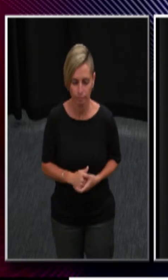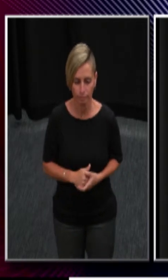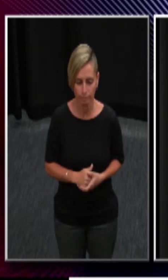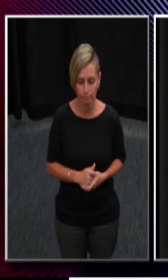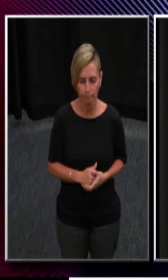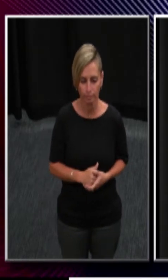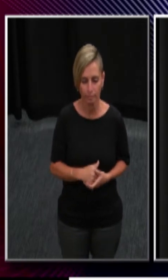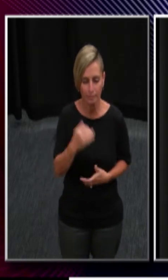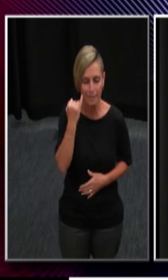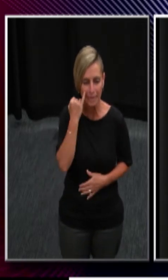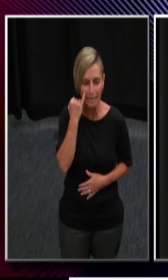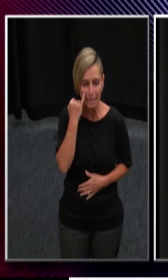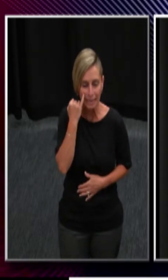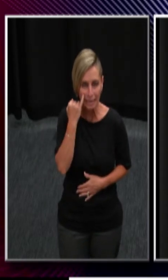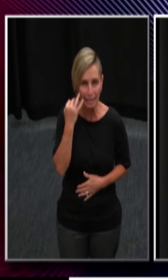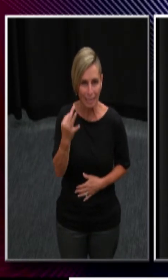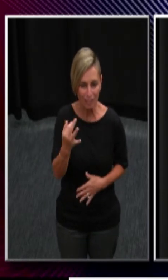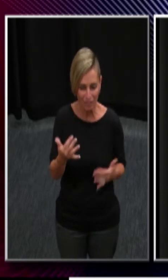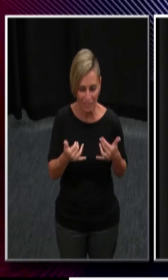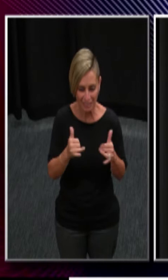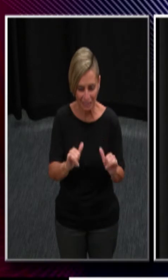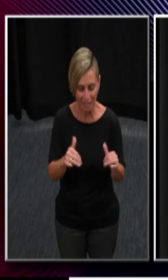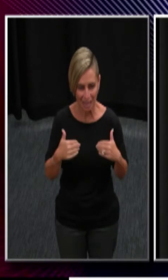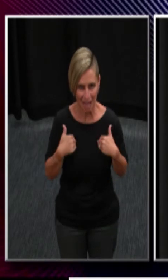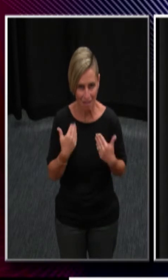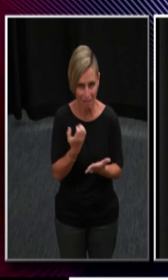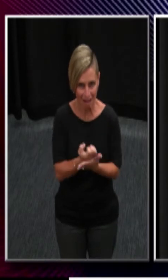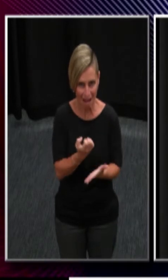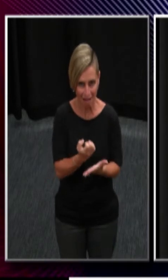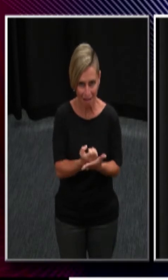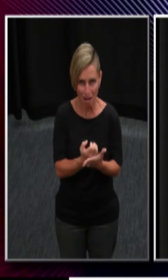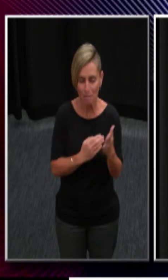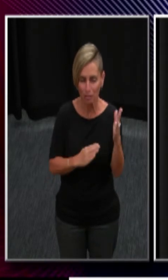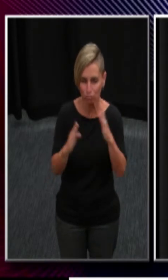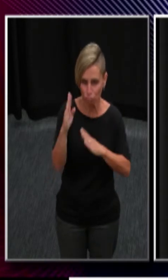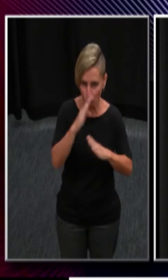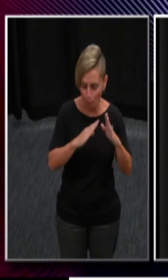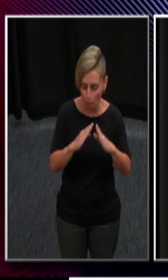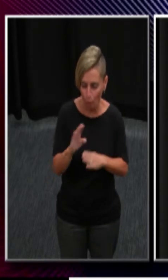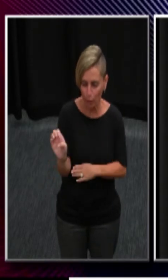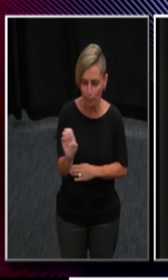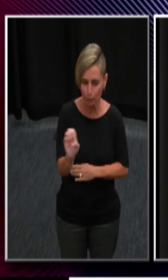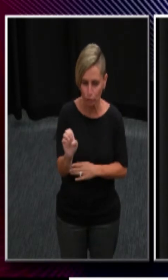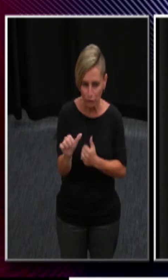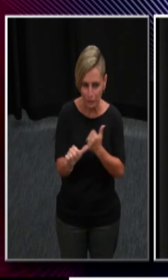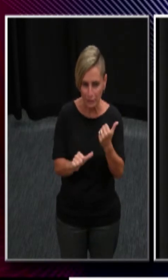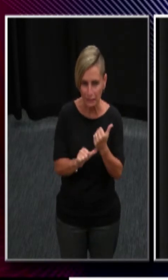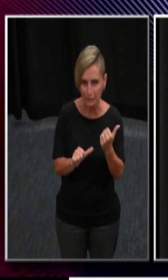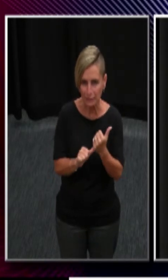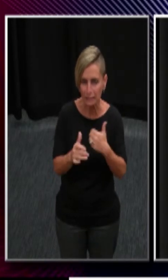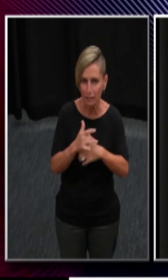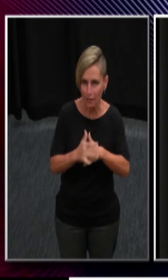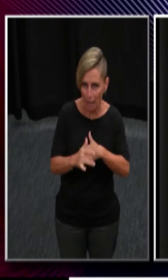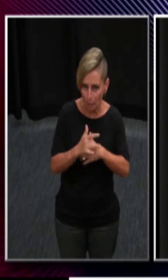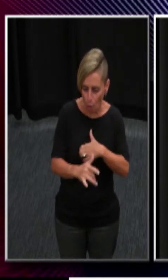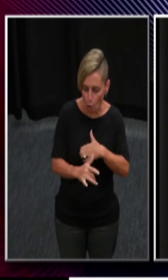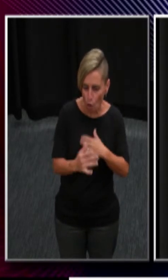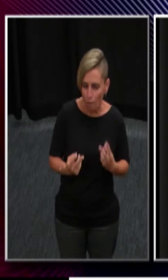with economic hardships from COVID-19, emergency assistance is available by visiting,